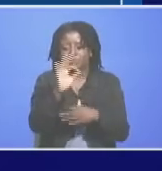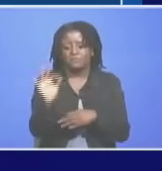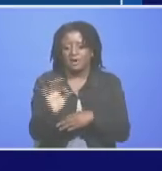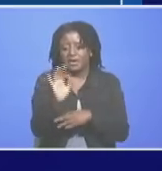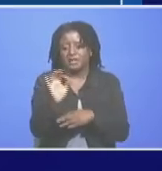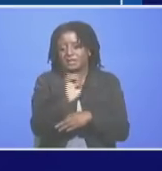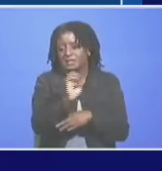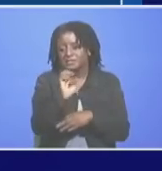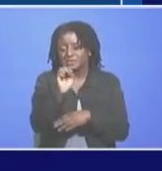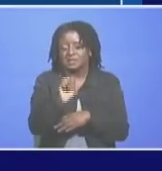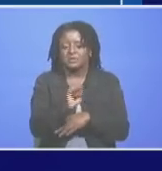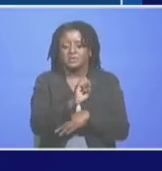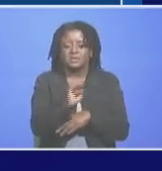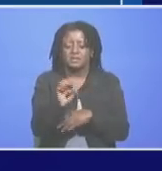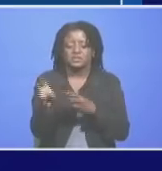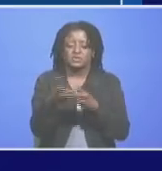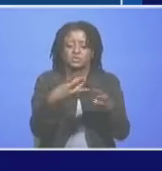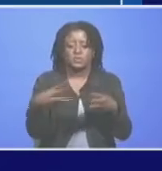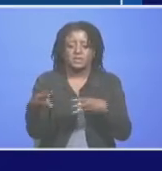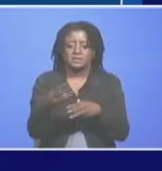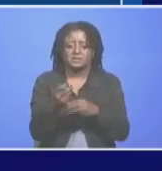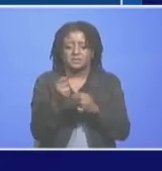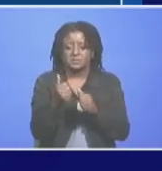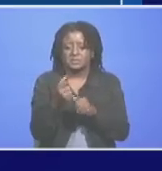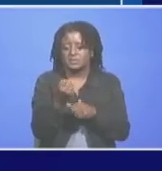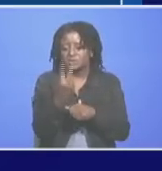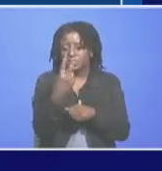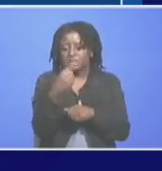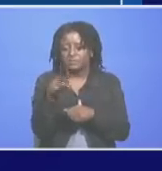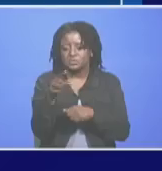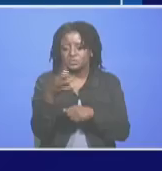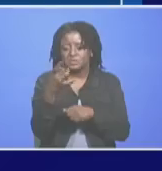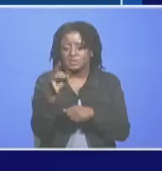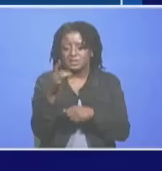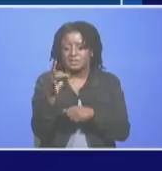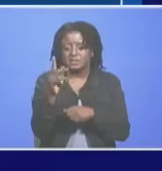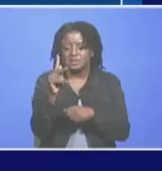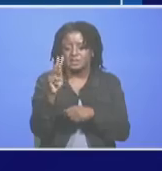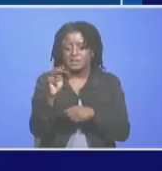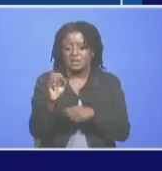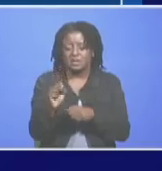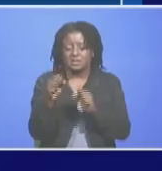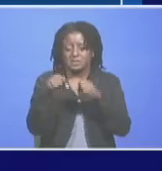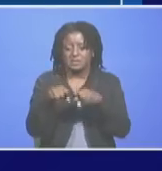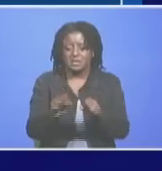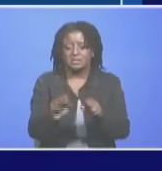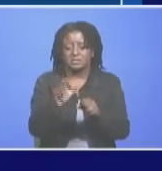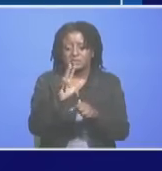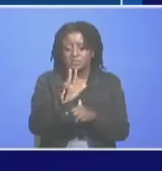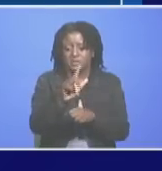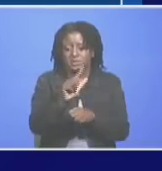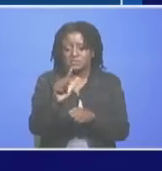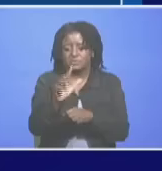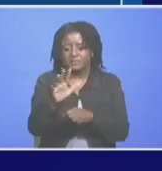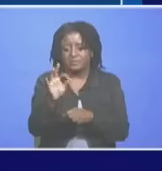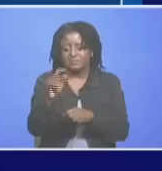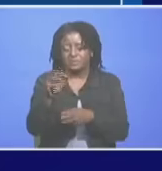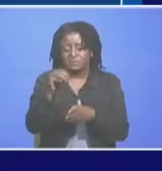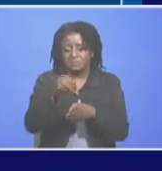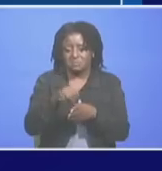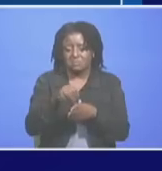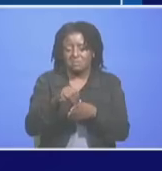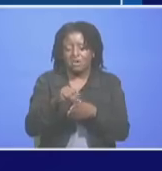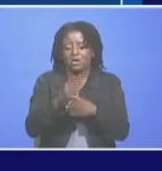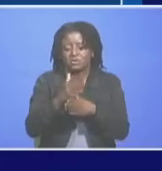southeast winds are forecast. The speeds are going to be 12 to 18 knots. The wave height 3 to 5 feet with just a moderate chop in place. High